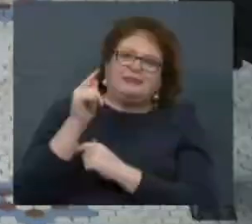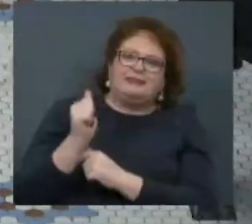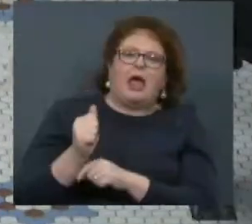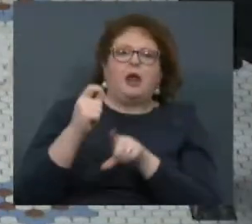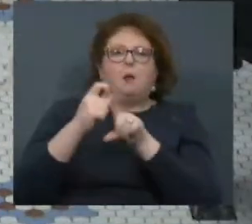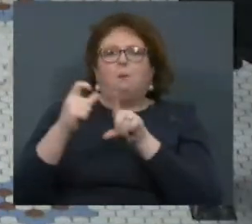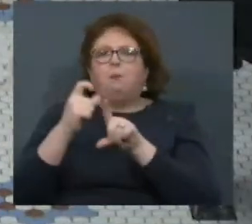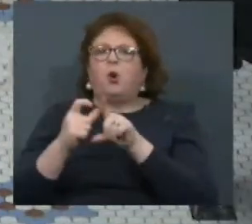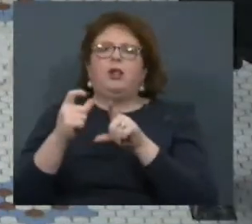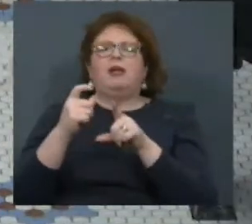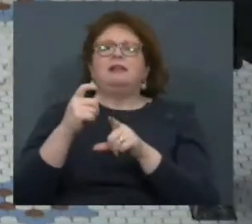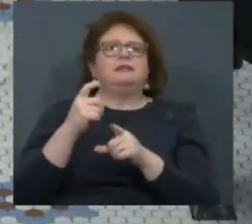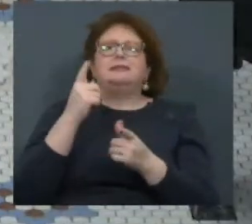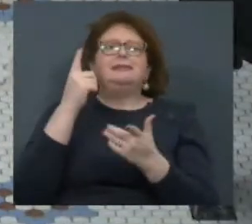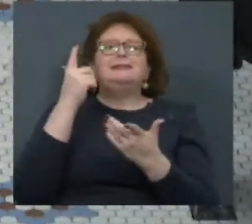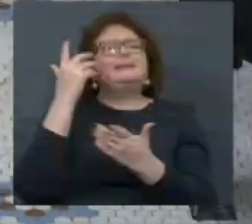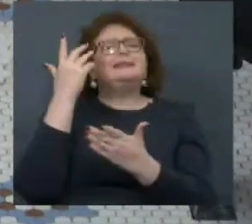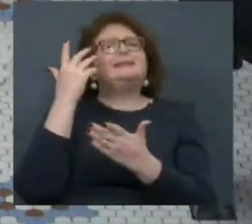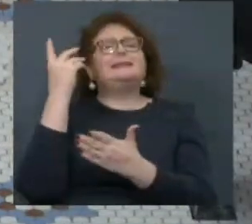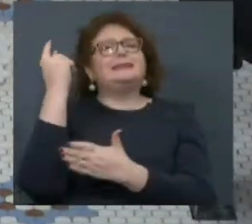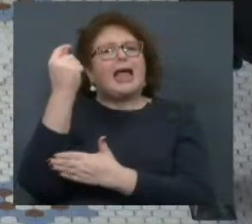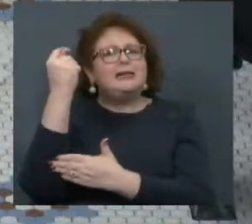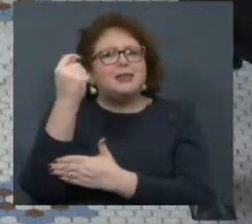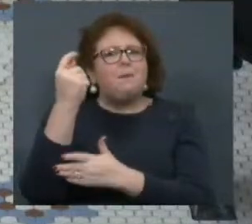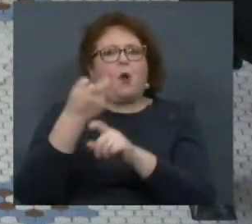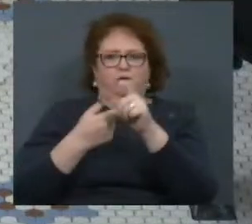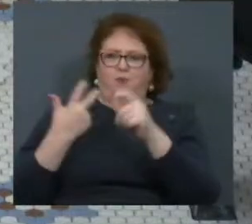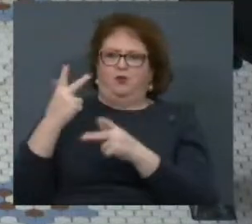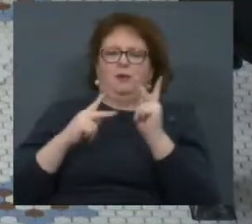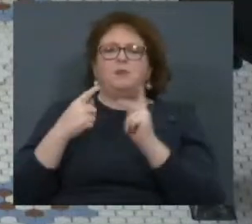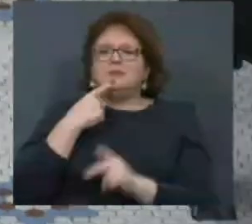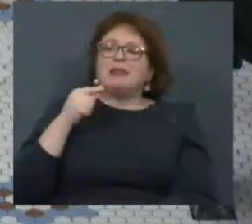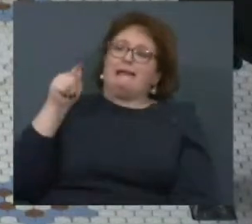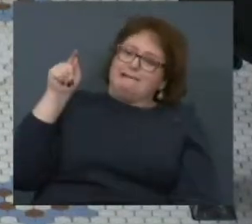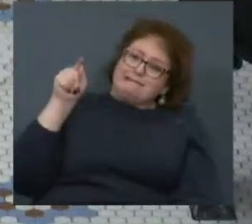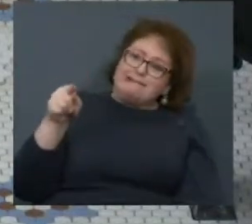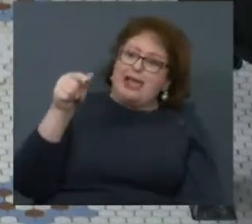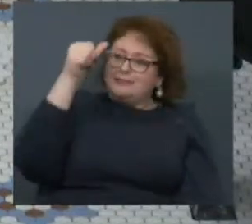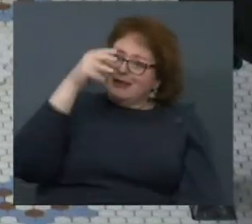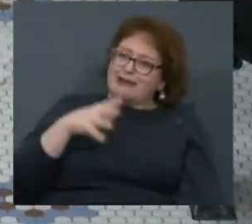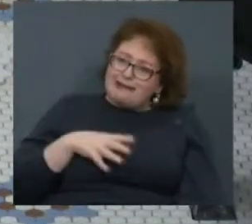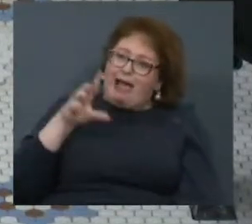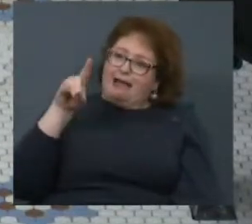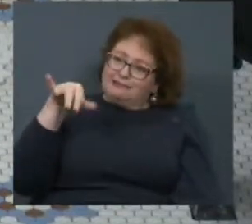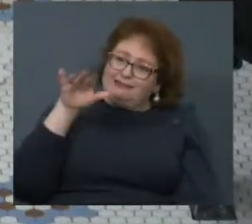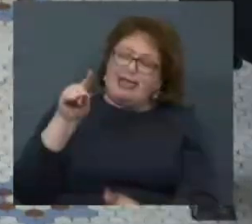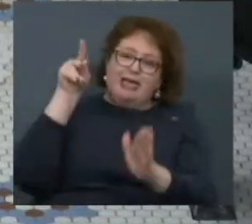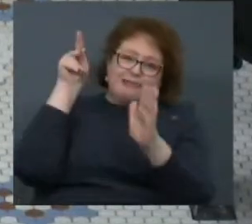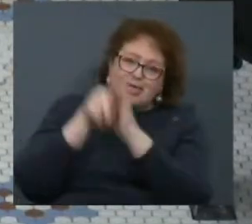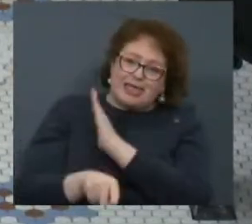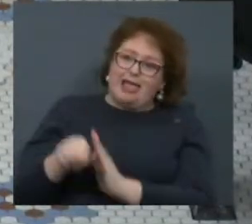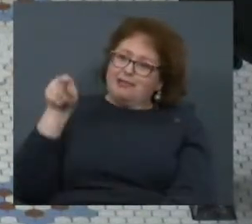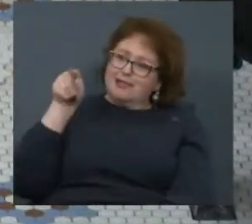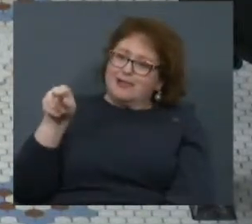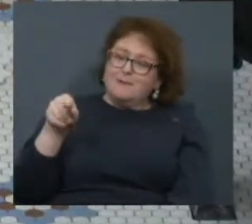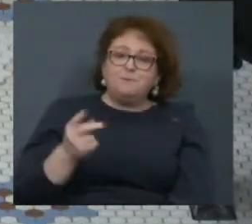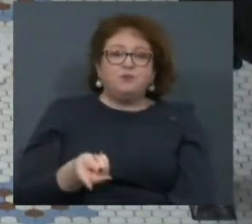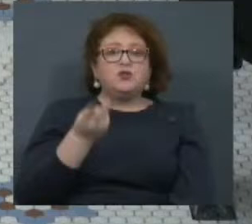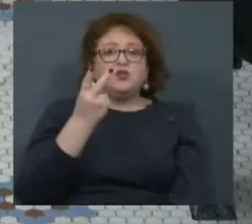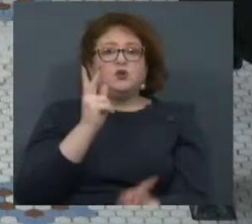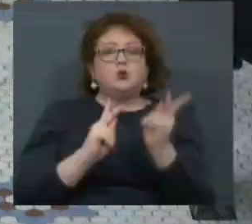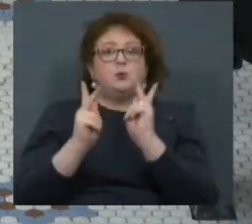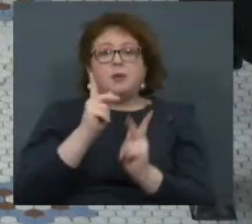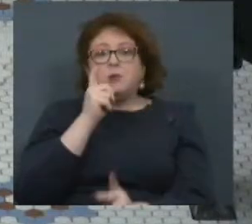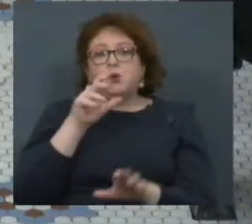and testimony from these 3 people, they all said this guy did the killing. The 2 people that did the right thing, they each